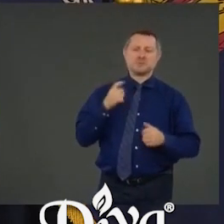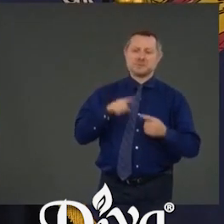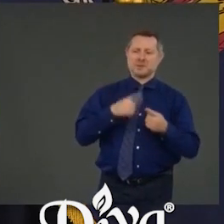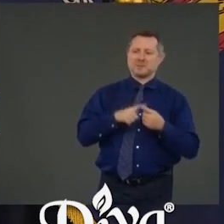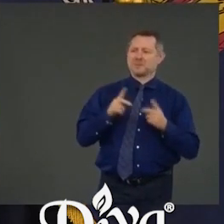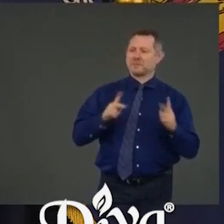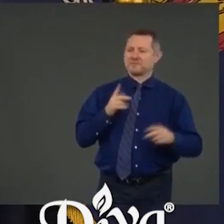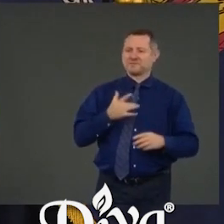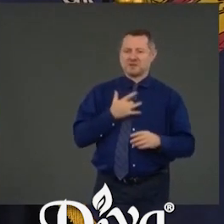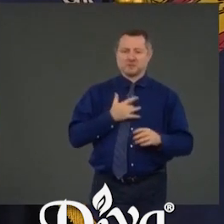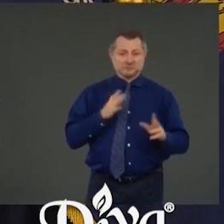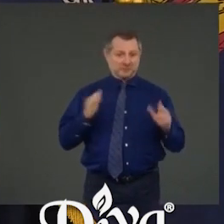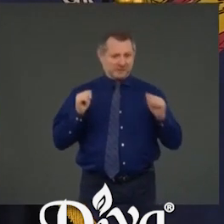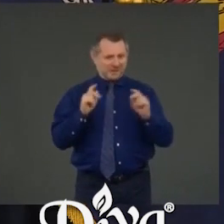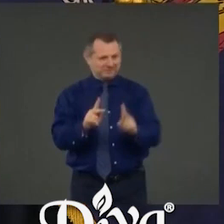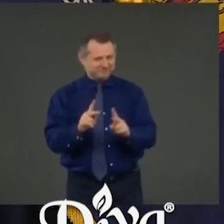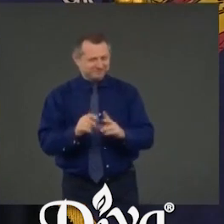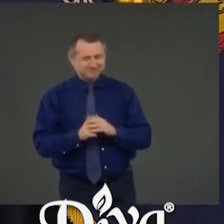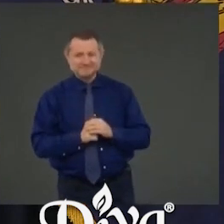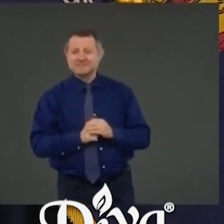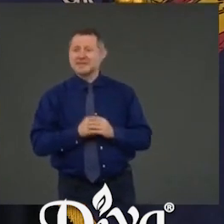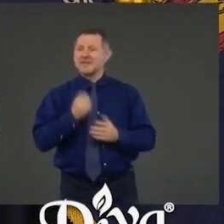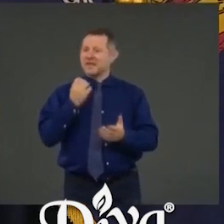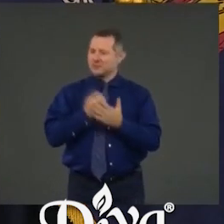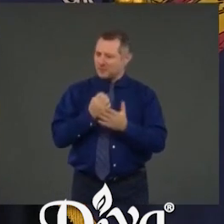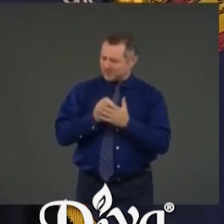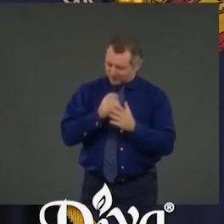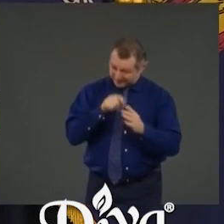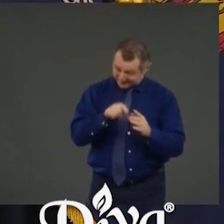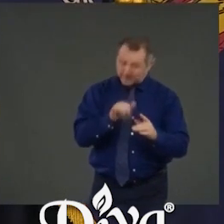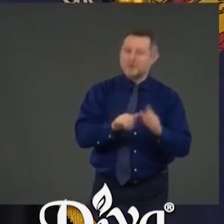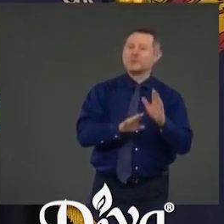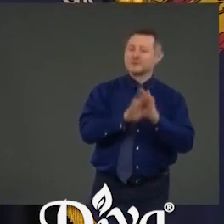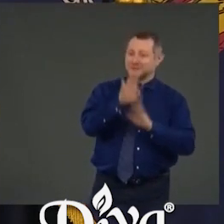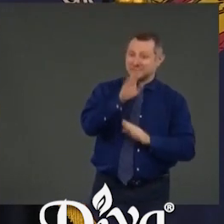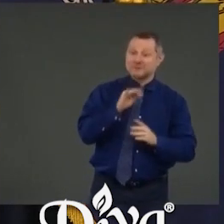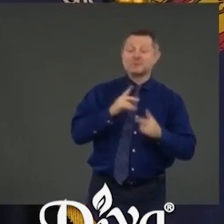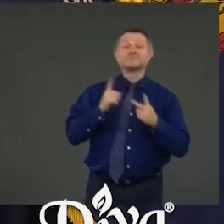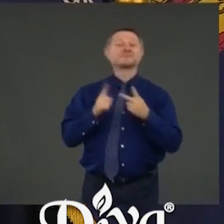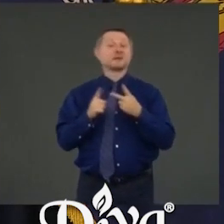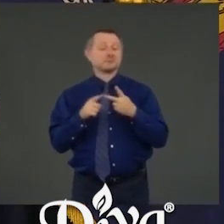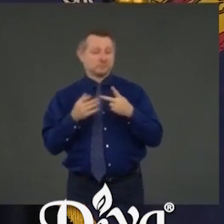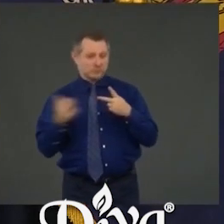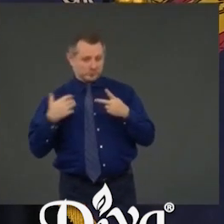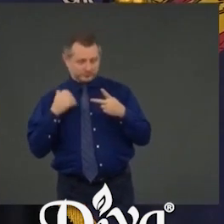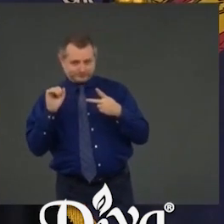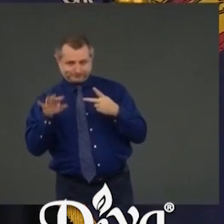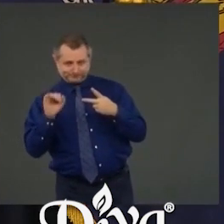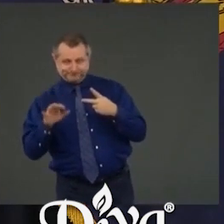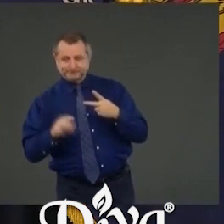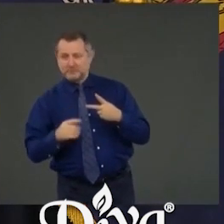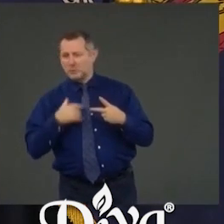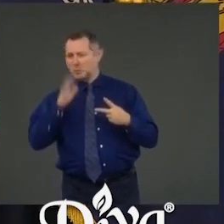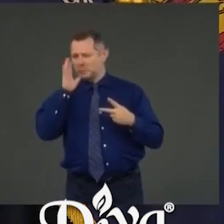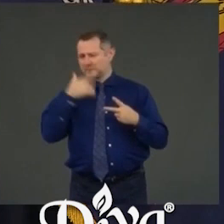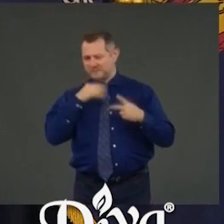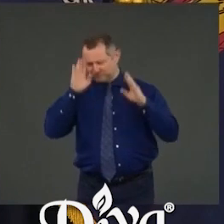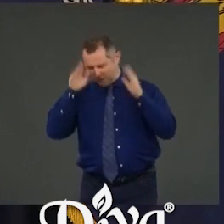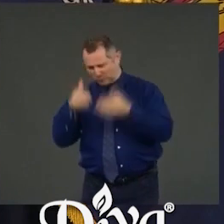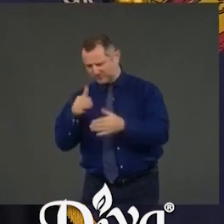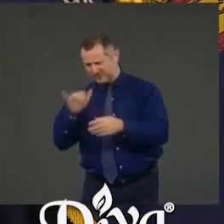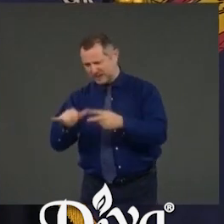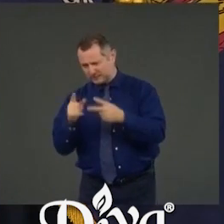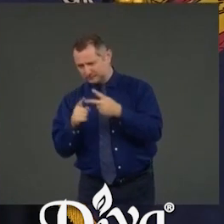to come back, and when does that economic energy come back? The second is, and what I'm going to focus on is, what can